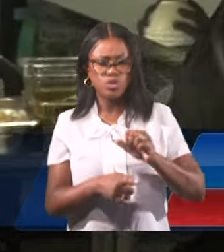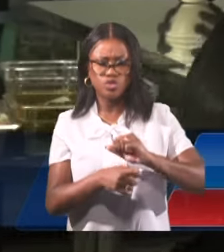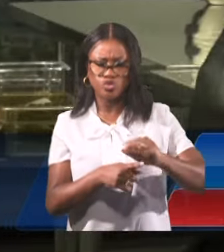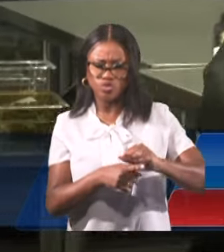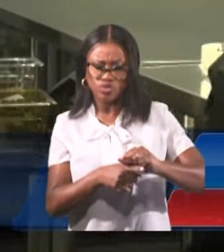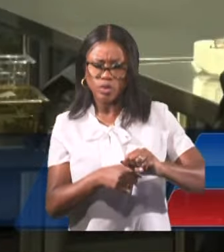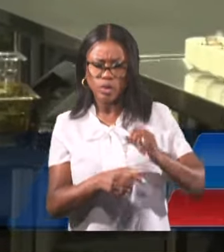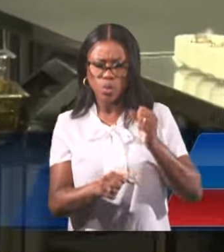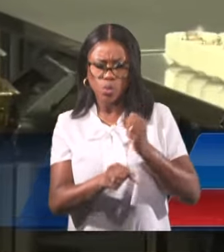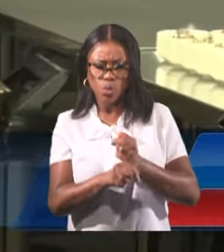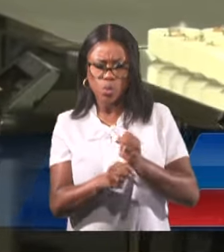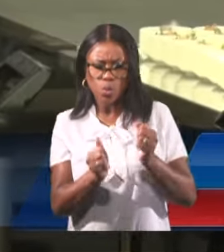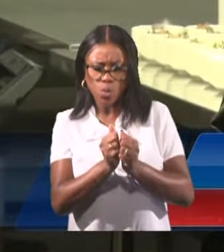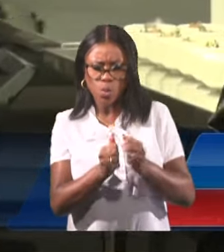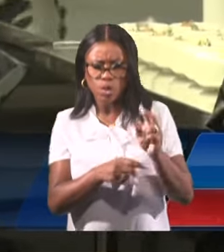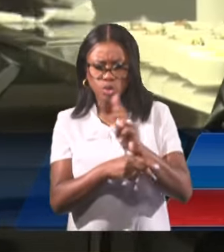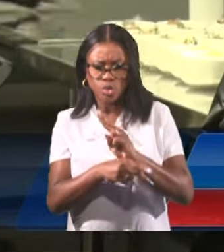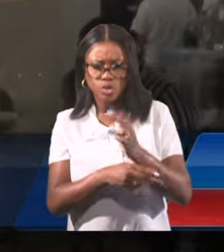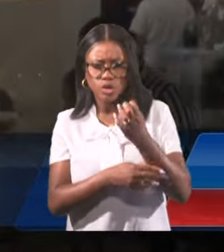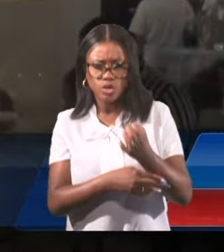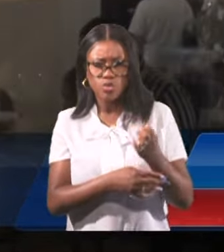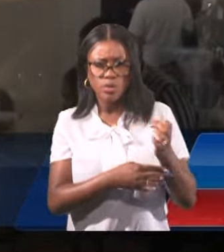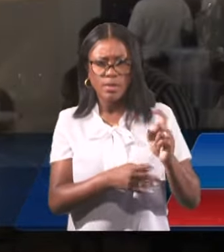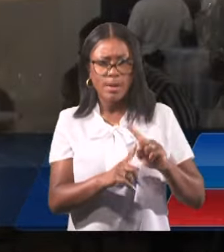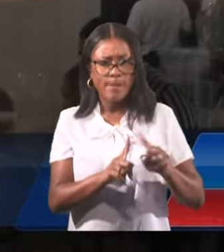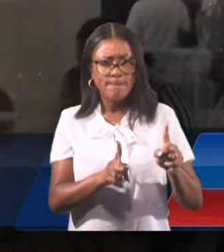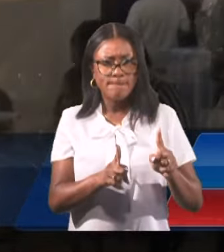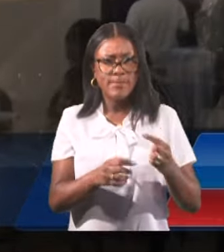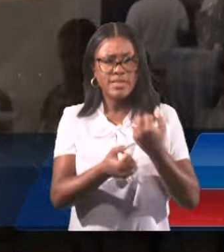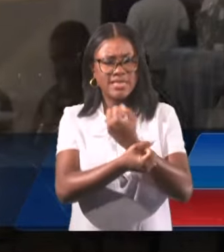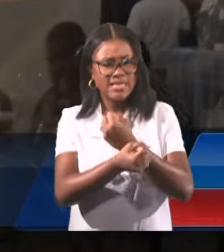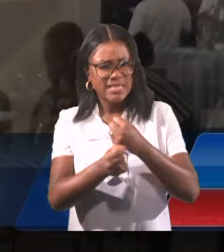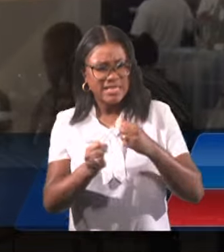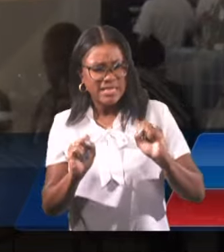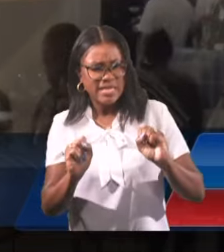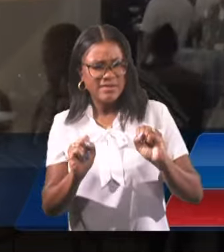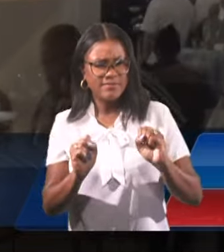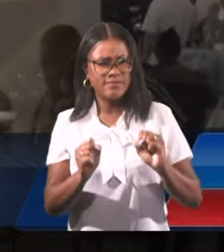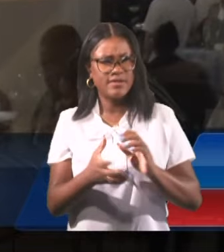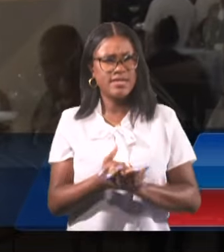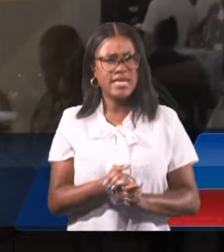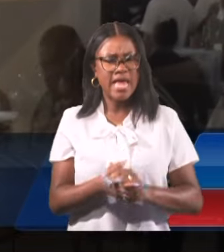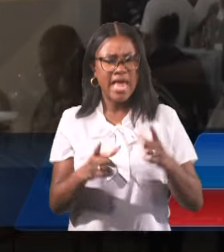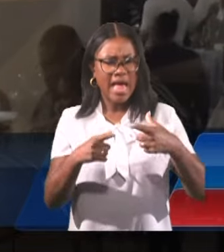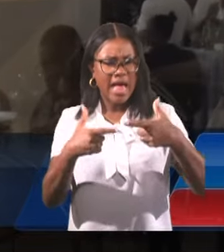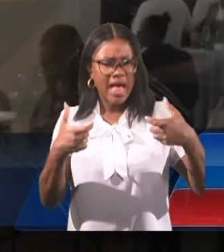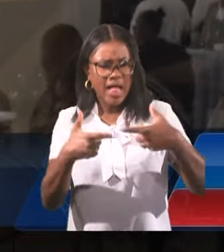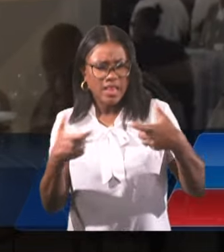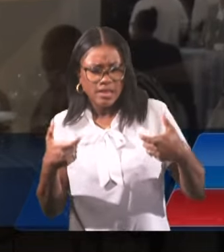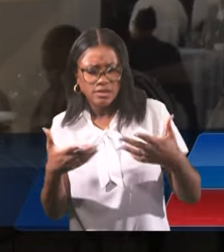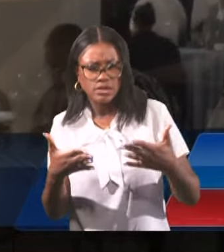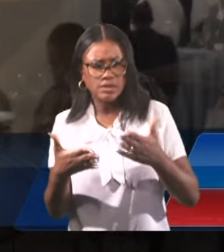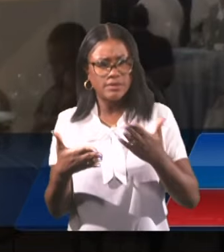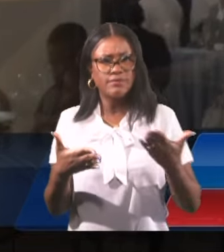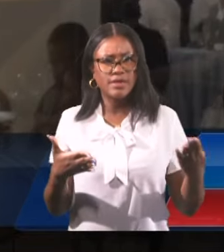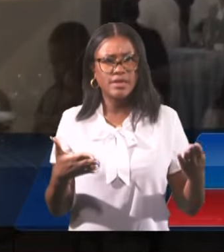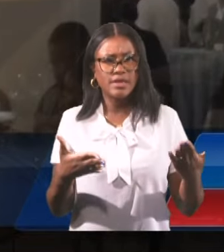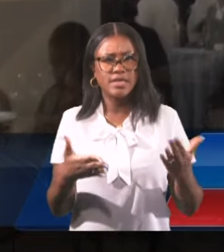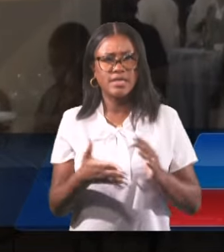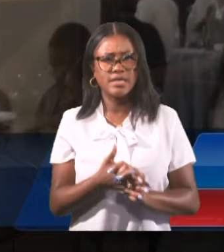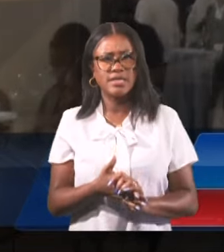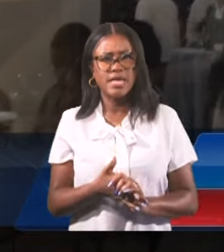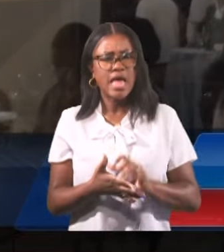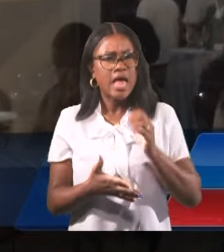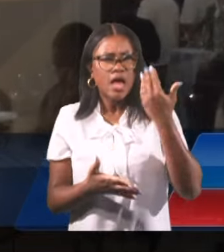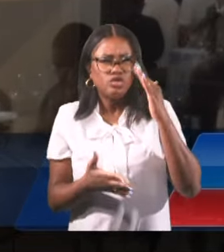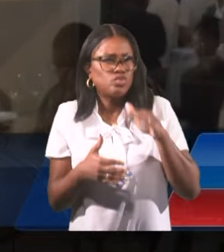in a huge range of things, including safety, cross-contamination, allergens. I don't know how much that's really